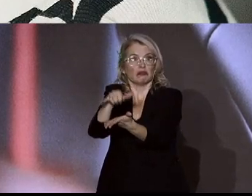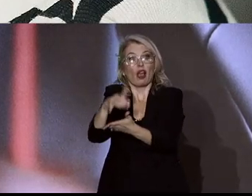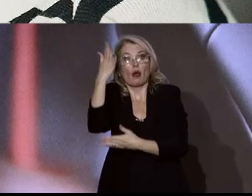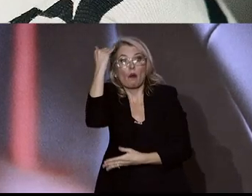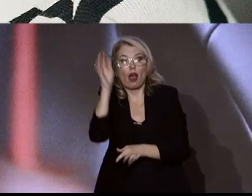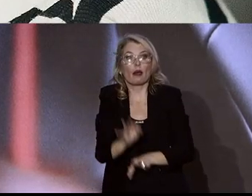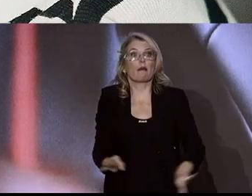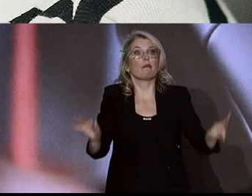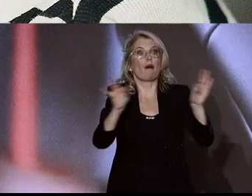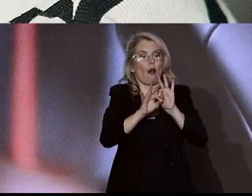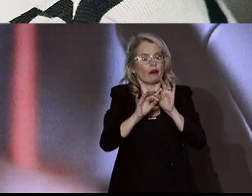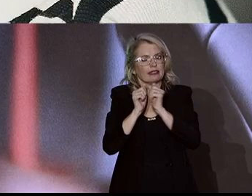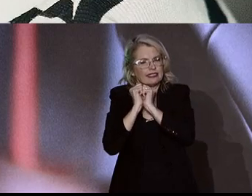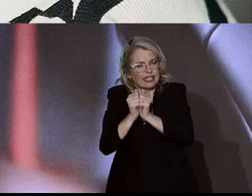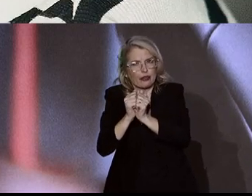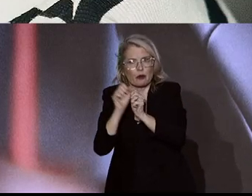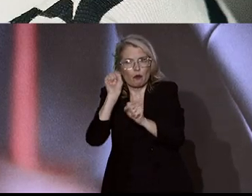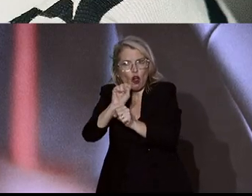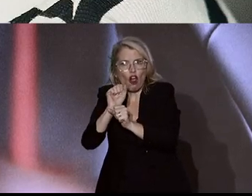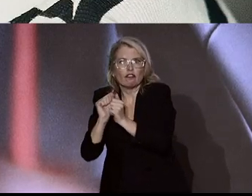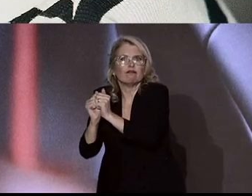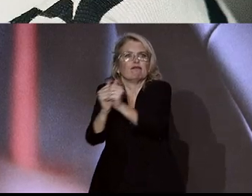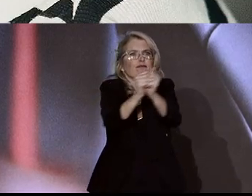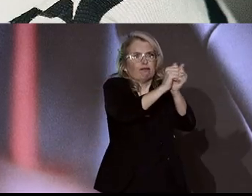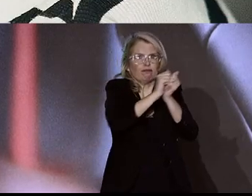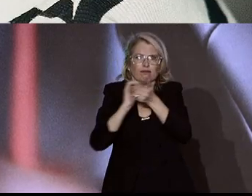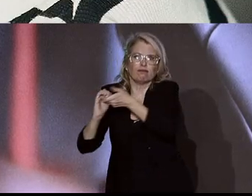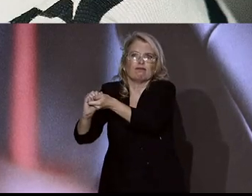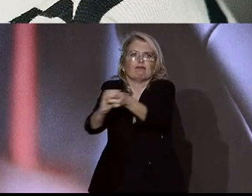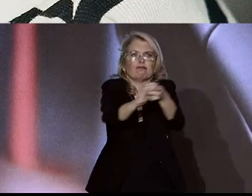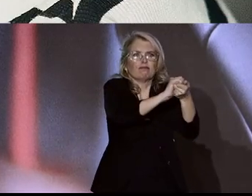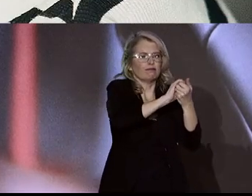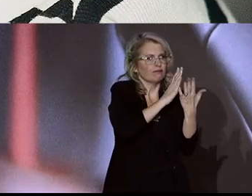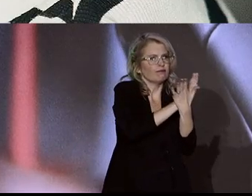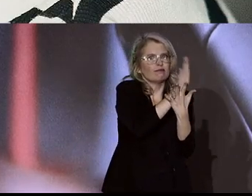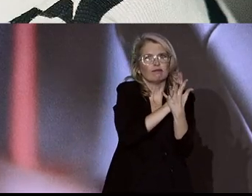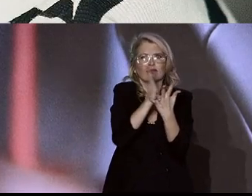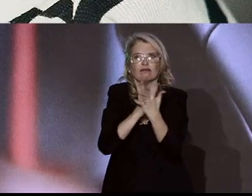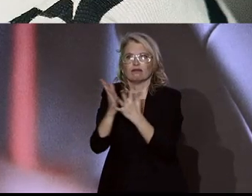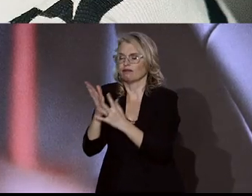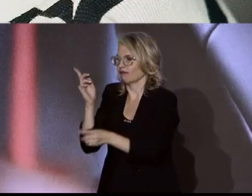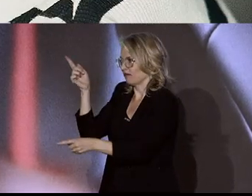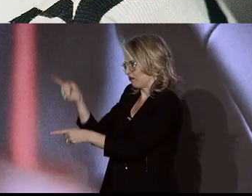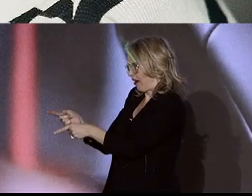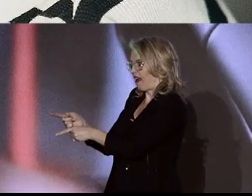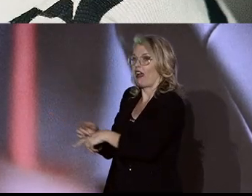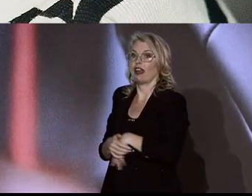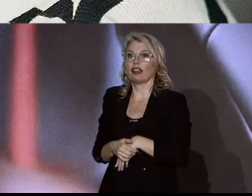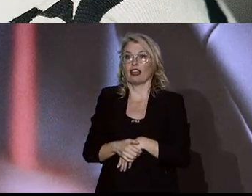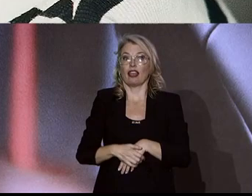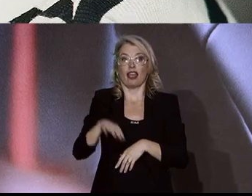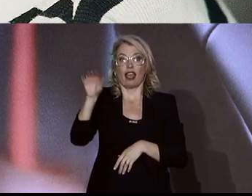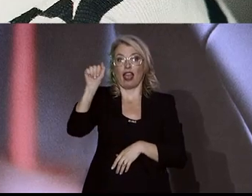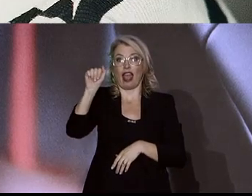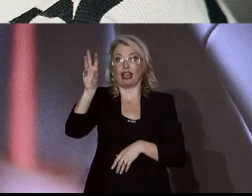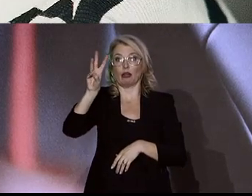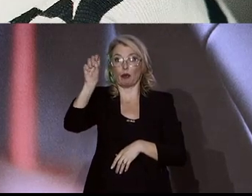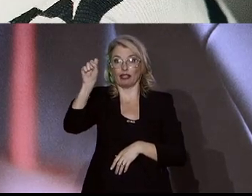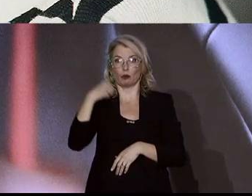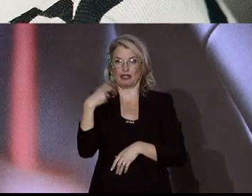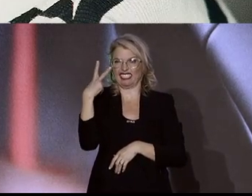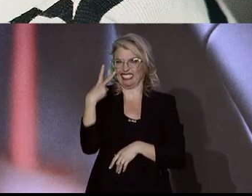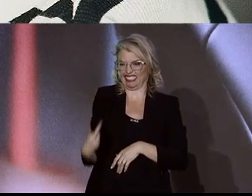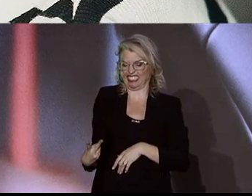so important that we collaborate across the industry. Absolutely. At AWS, we see